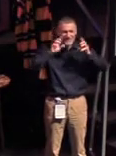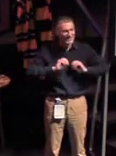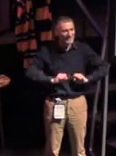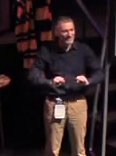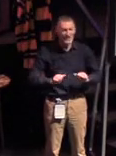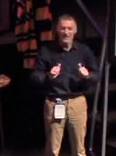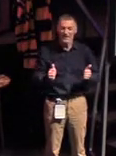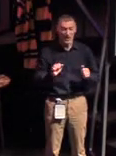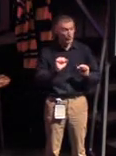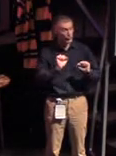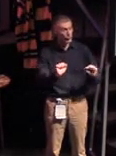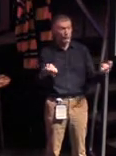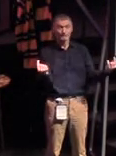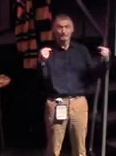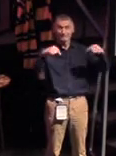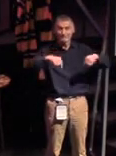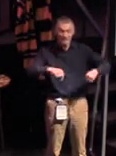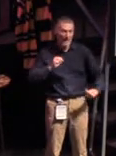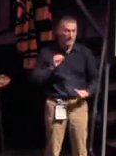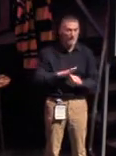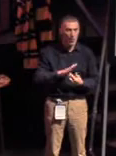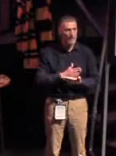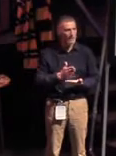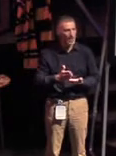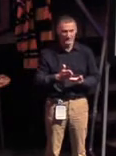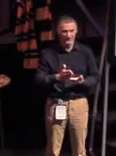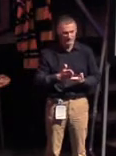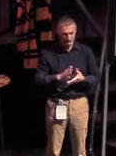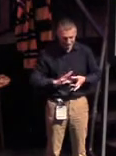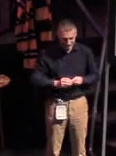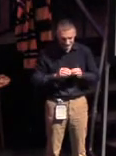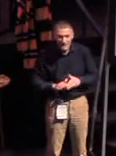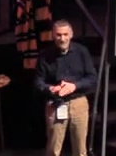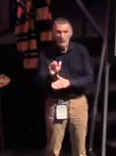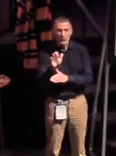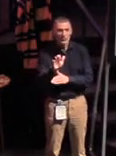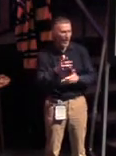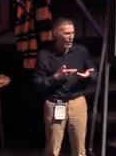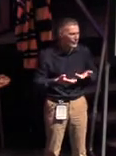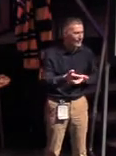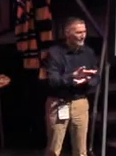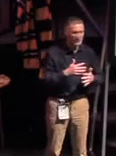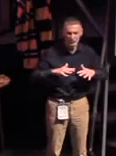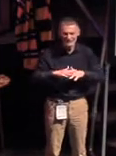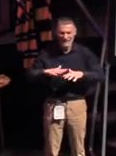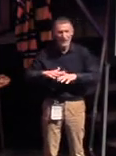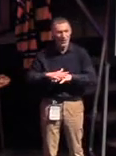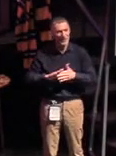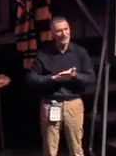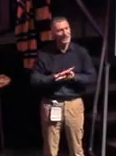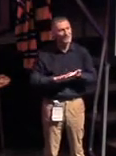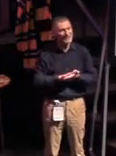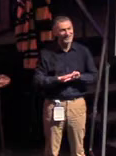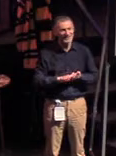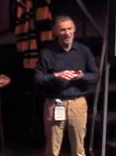a really vital part of that, and the conversations and the networks and the partnerships that are going to come out of it are really important to cementing that reputation of